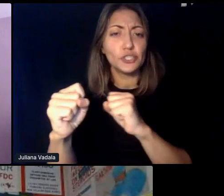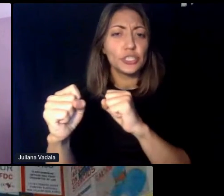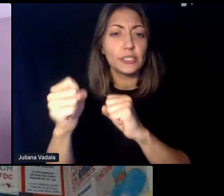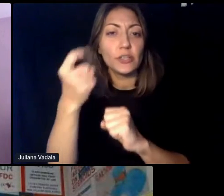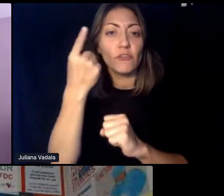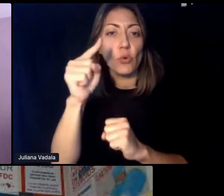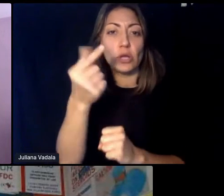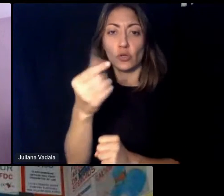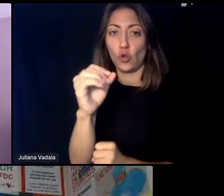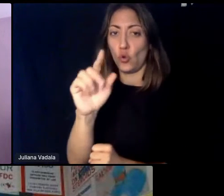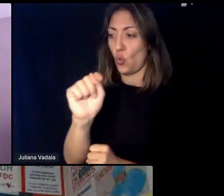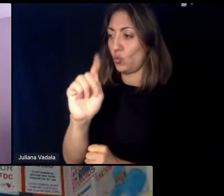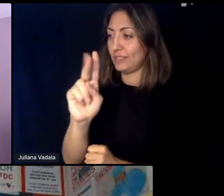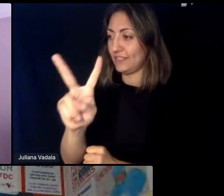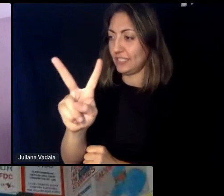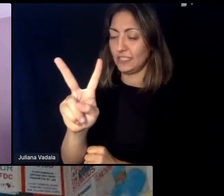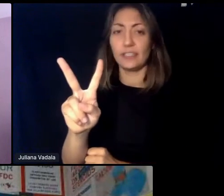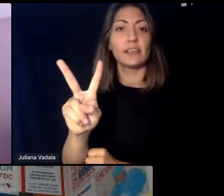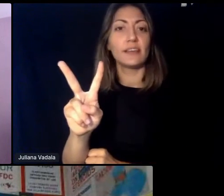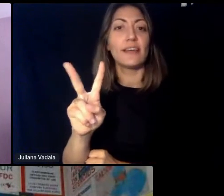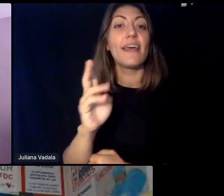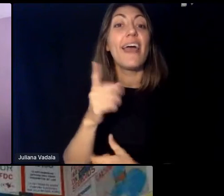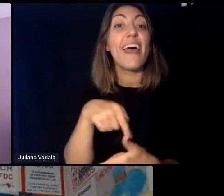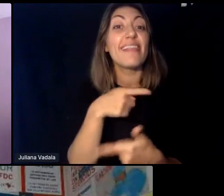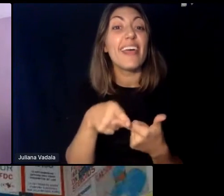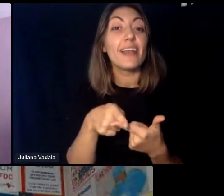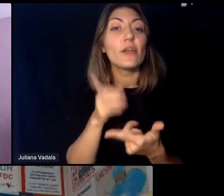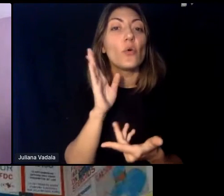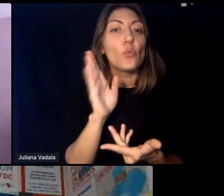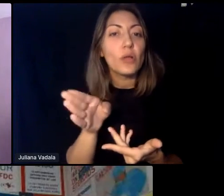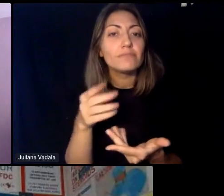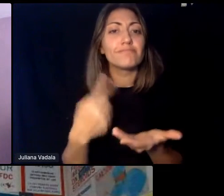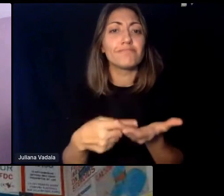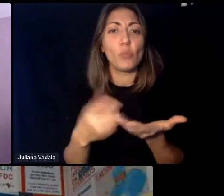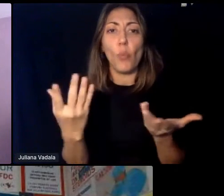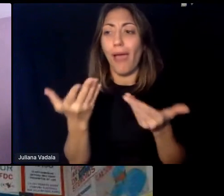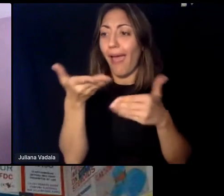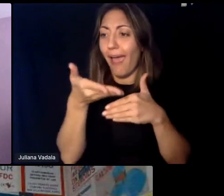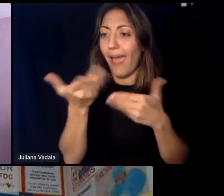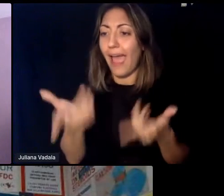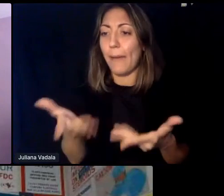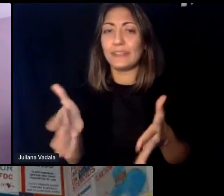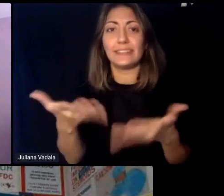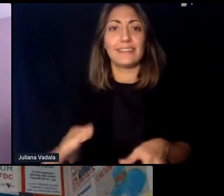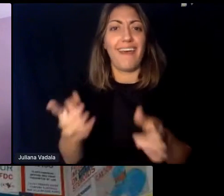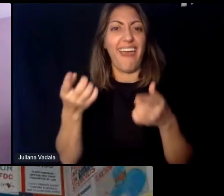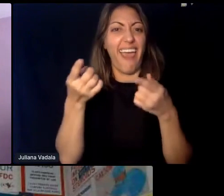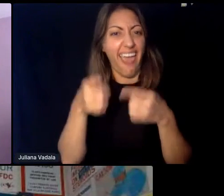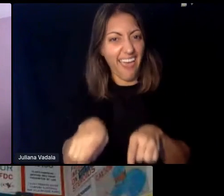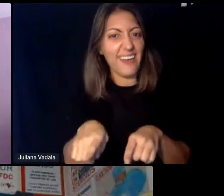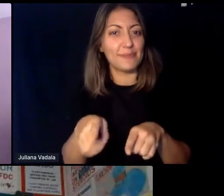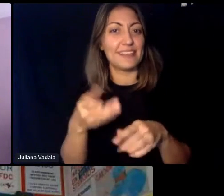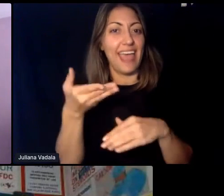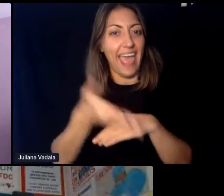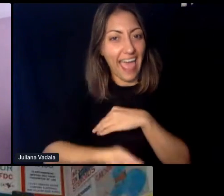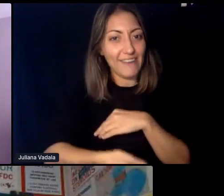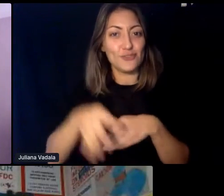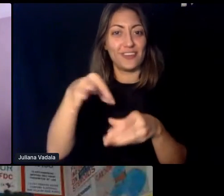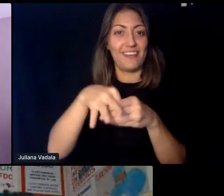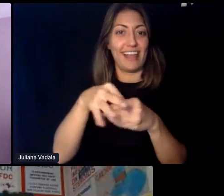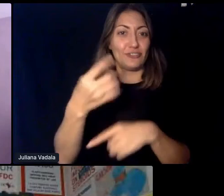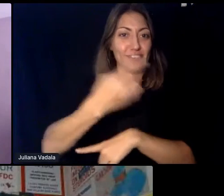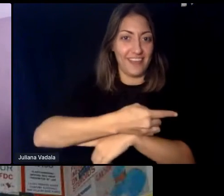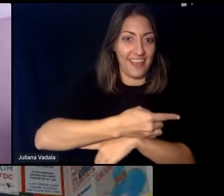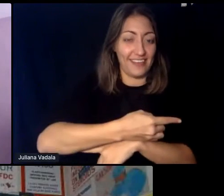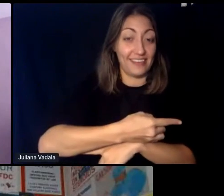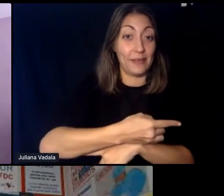will close out with inspirational words and phone banking. I'm really excited for today. I'm so glad you all are here. And